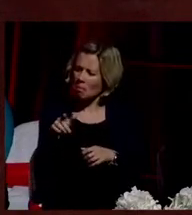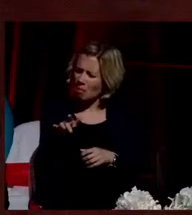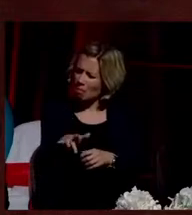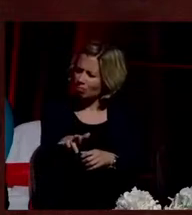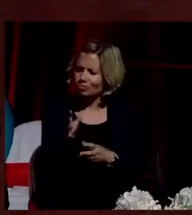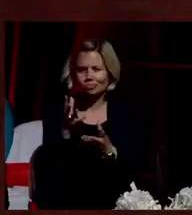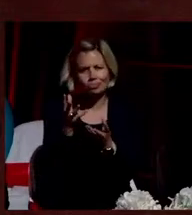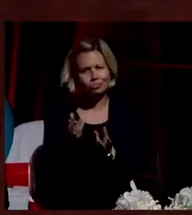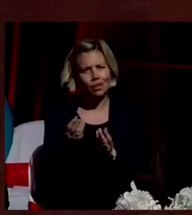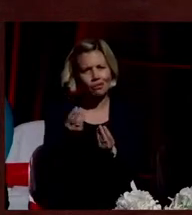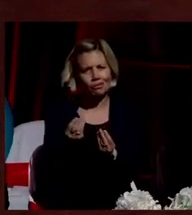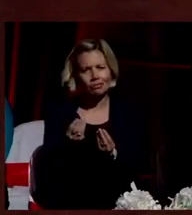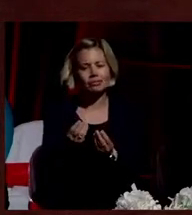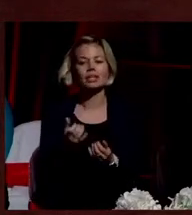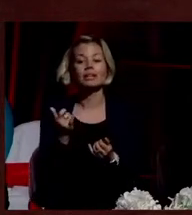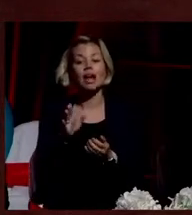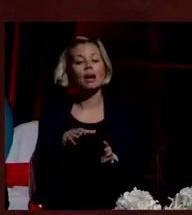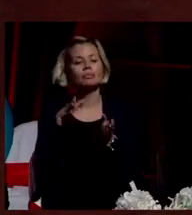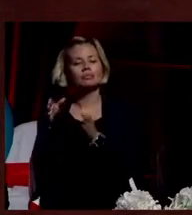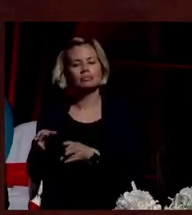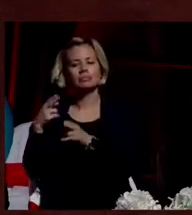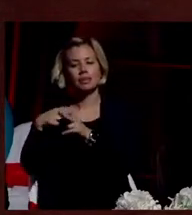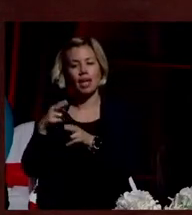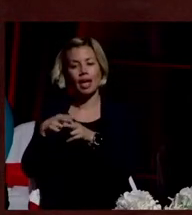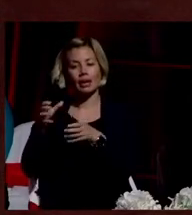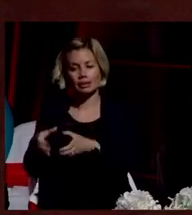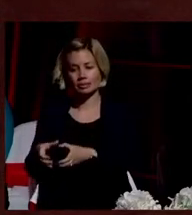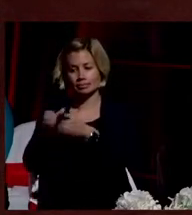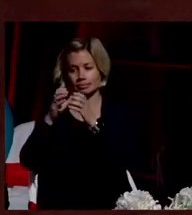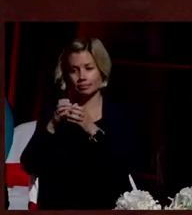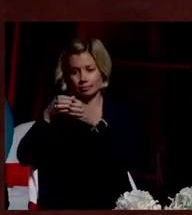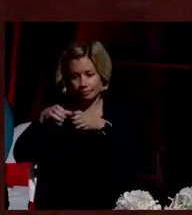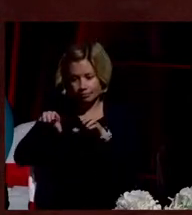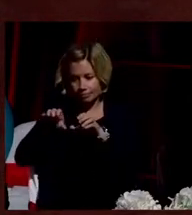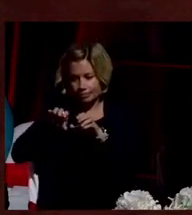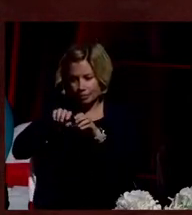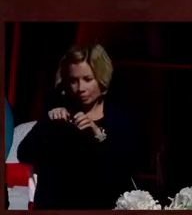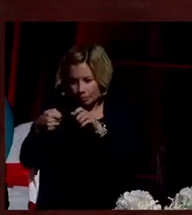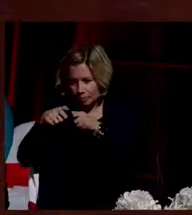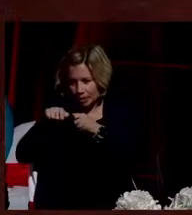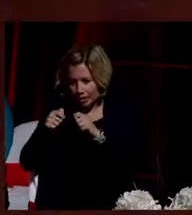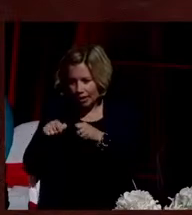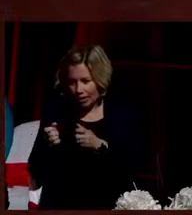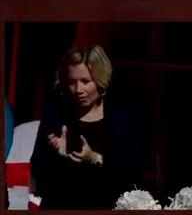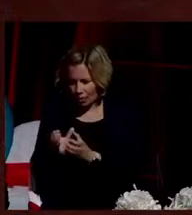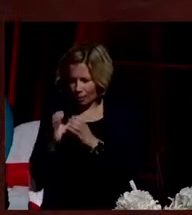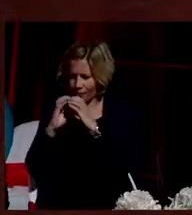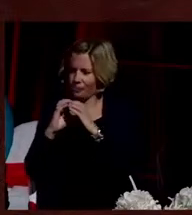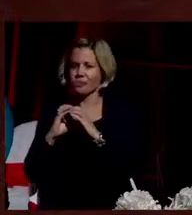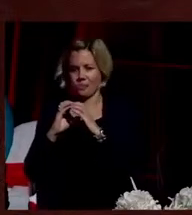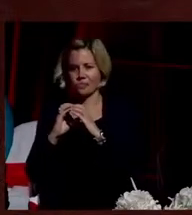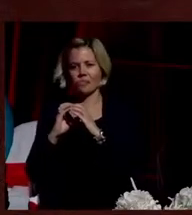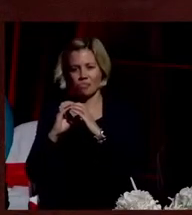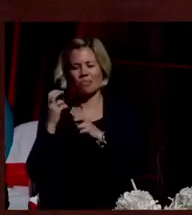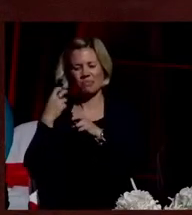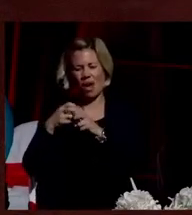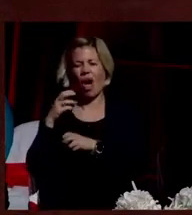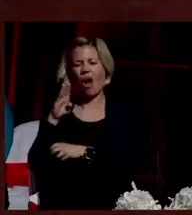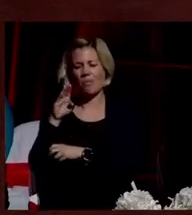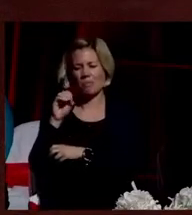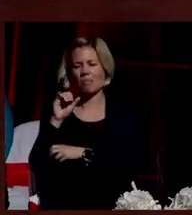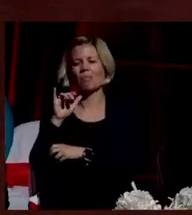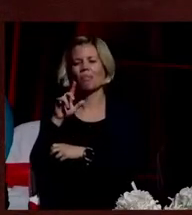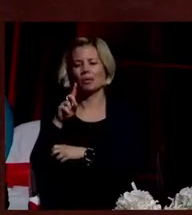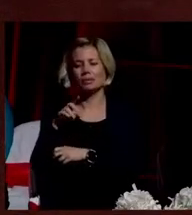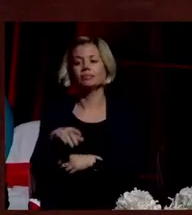take an egg and break it. After pulling off the shell, she observed that the egg was hard-boiled. And finally, he asked her to sip